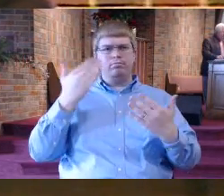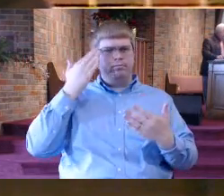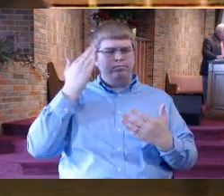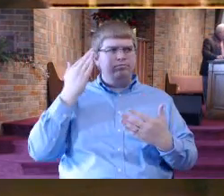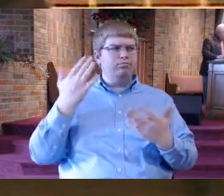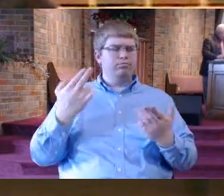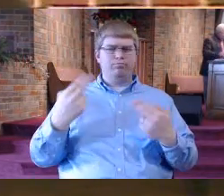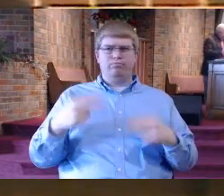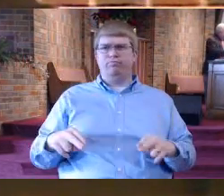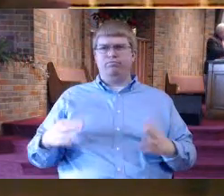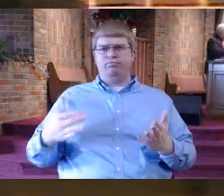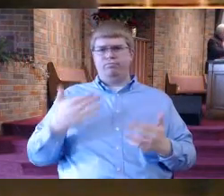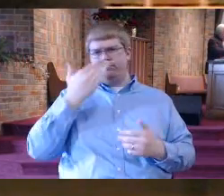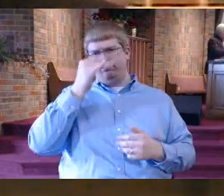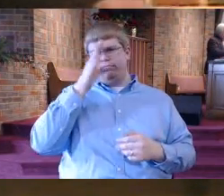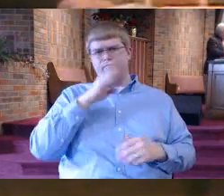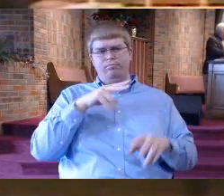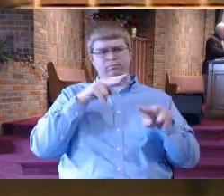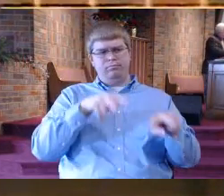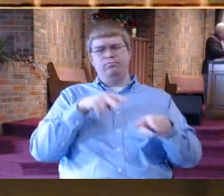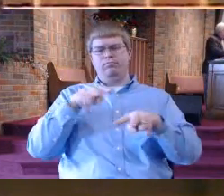place.